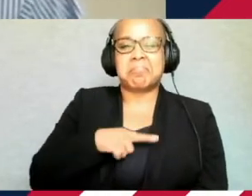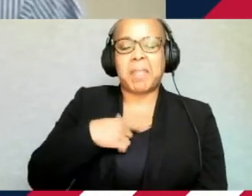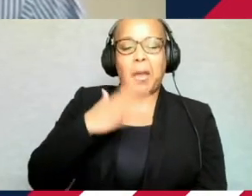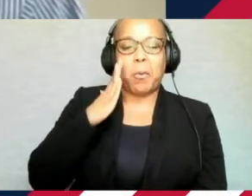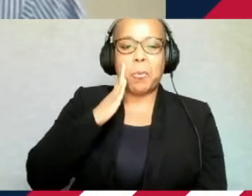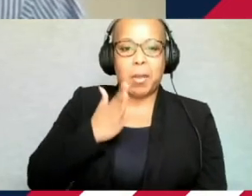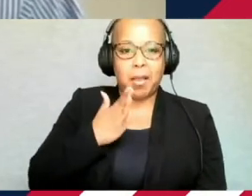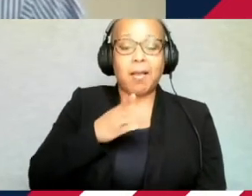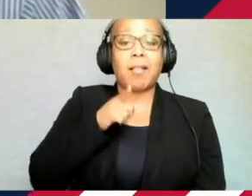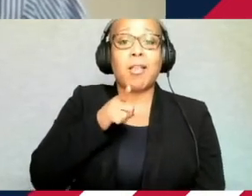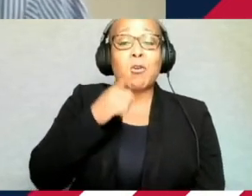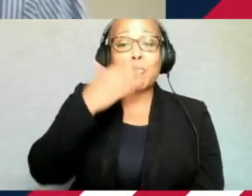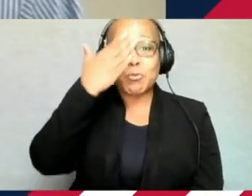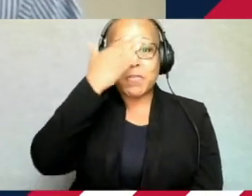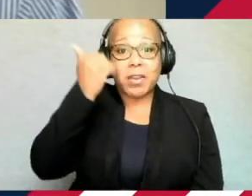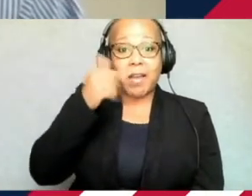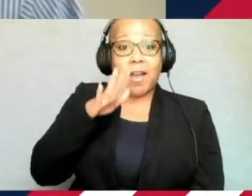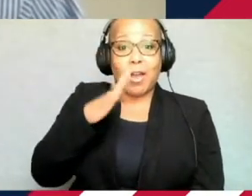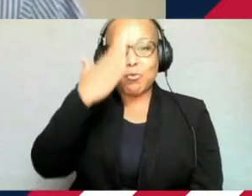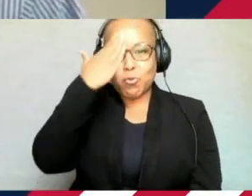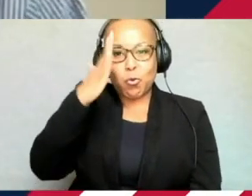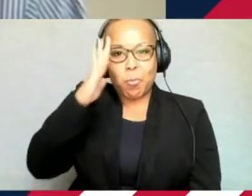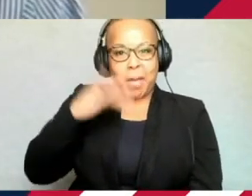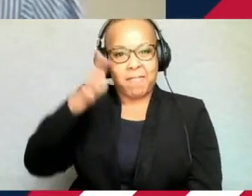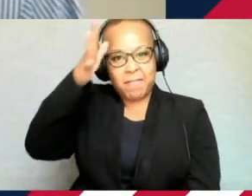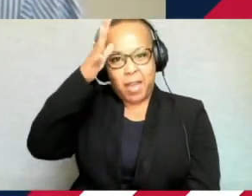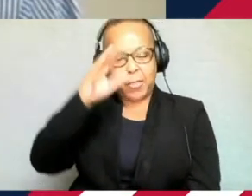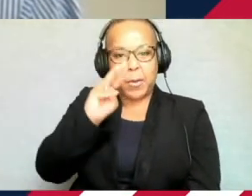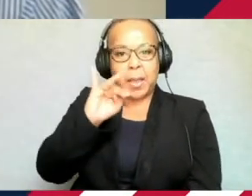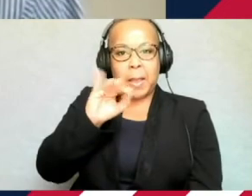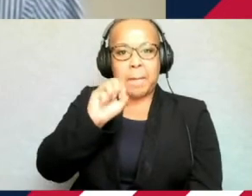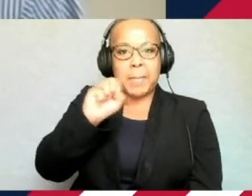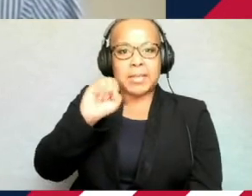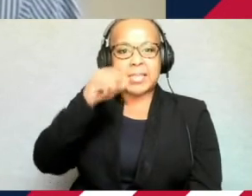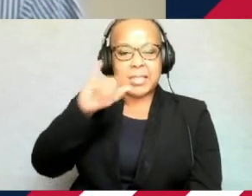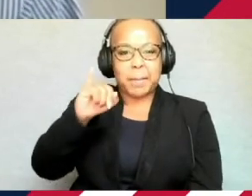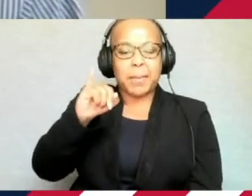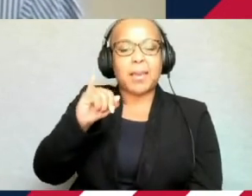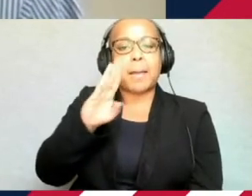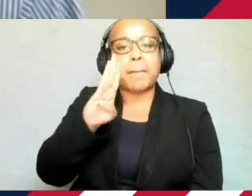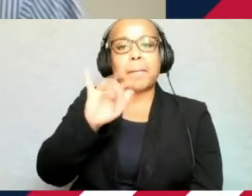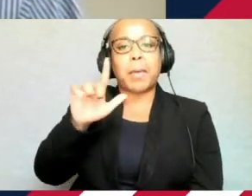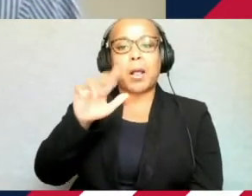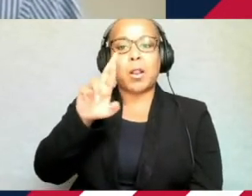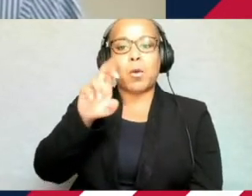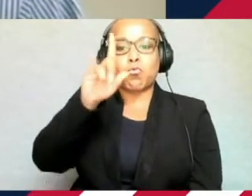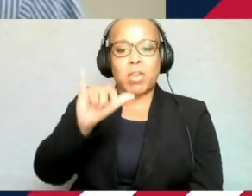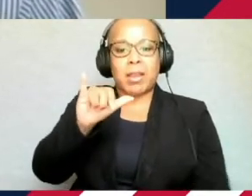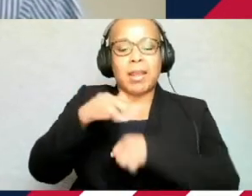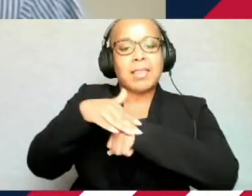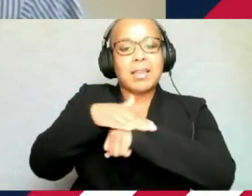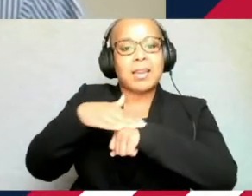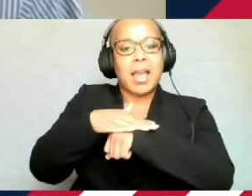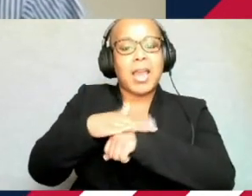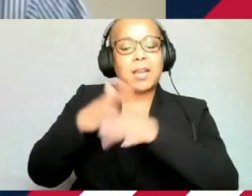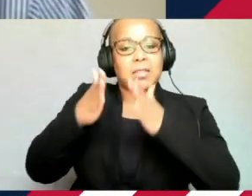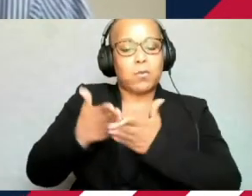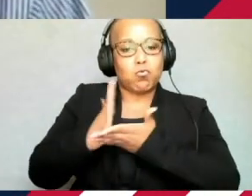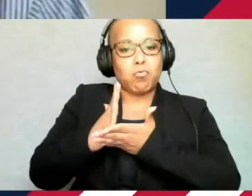Mr. Chairman, you forgot you knew my father in Mississippi, Bill Reedy, the great native civil rights lawyer that did all the legal work